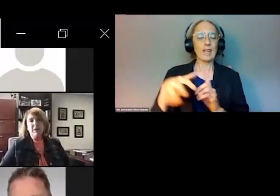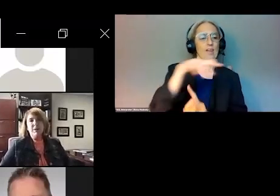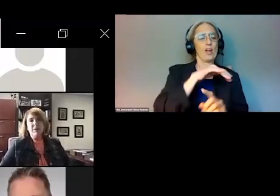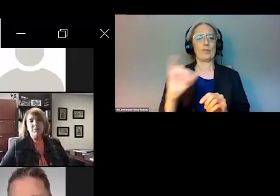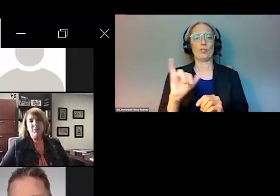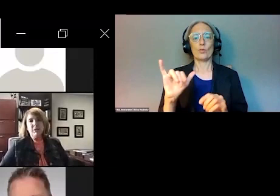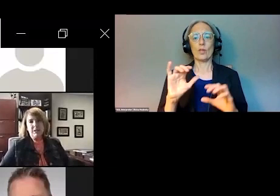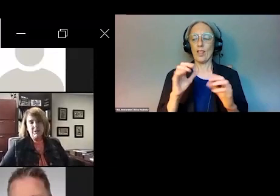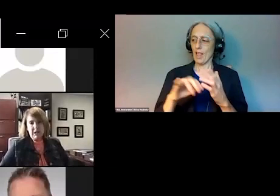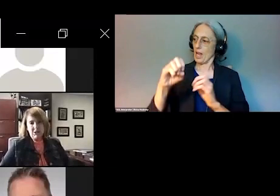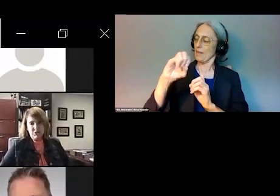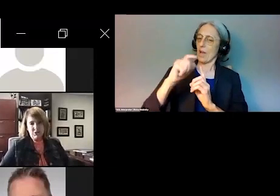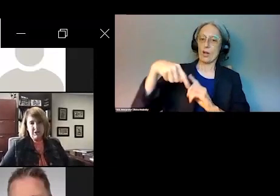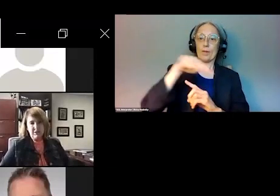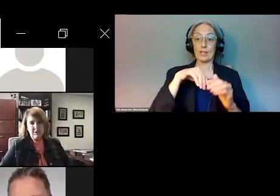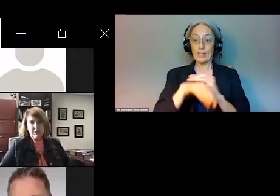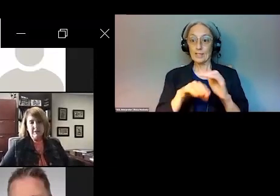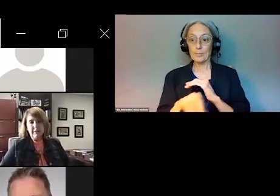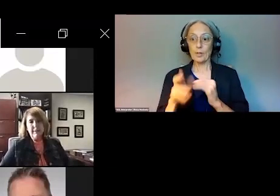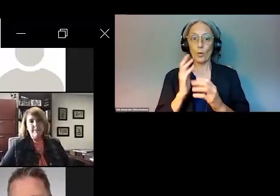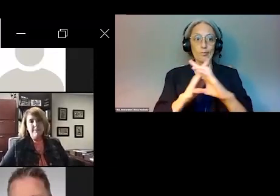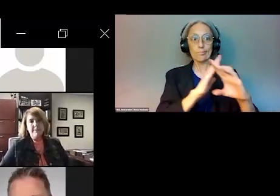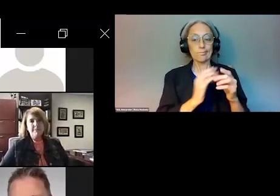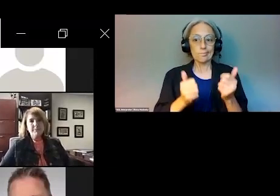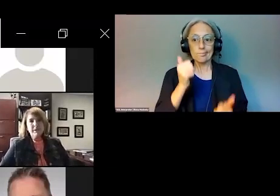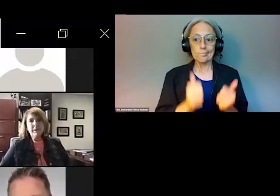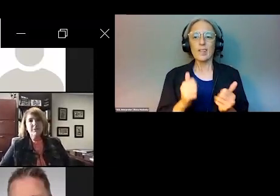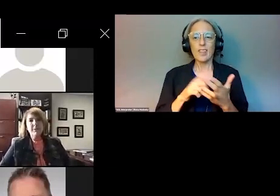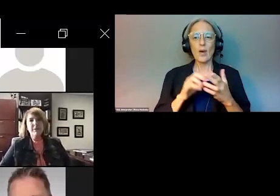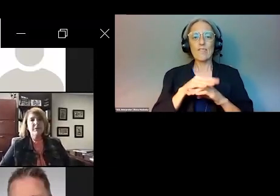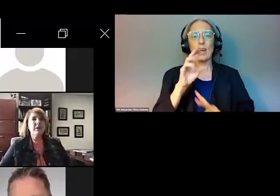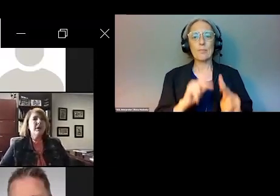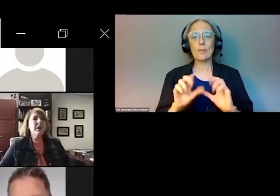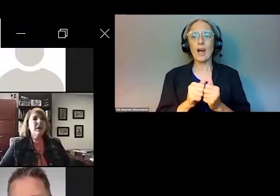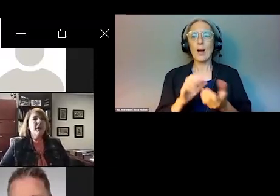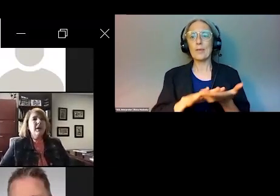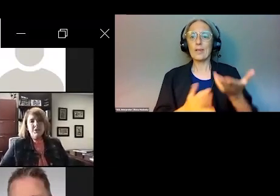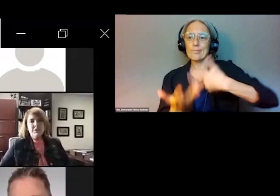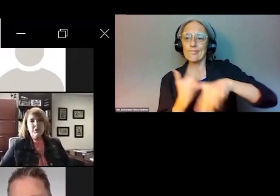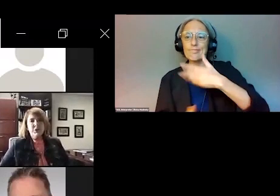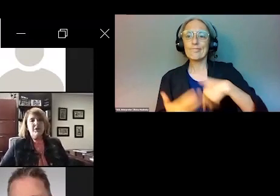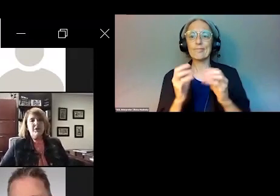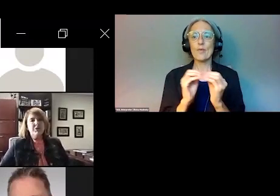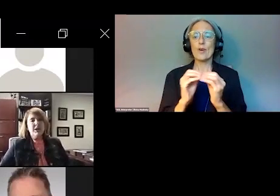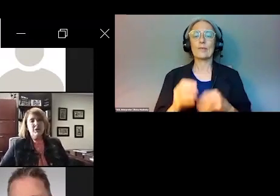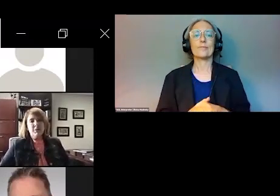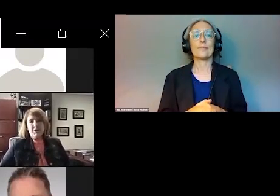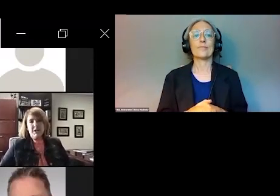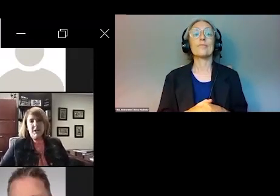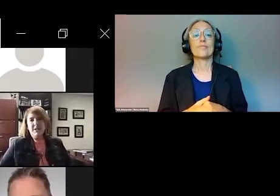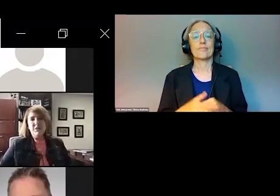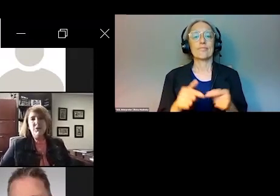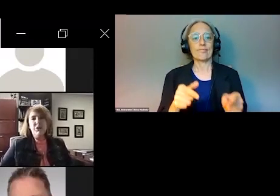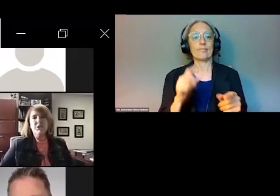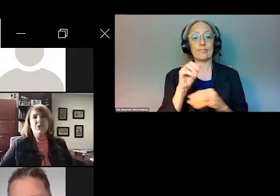may affect people's ability to engage in social activities. Next, please. And so this is a photograph that was